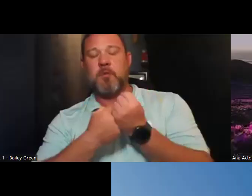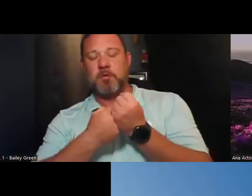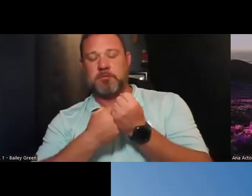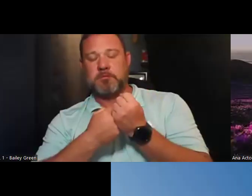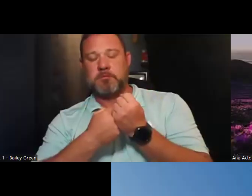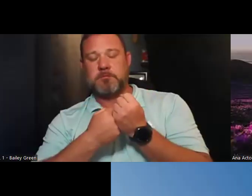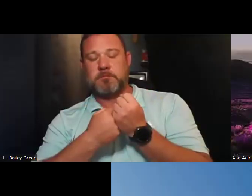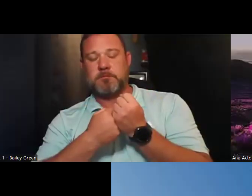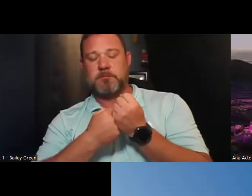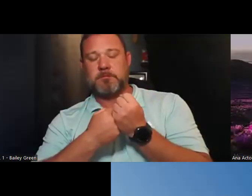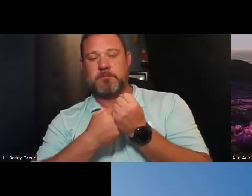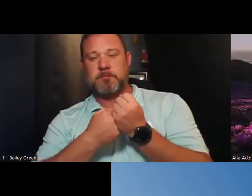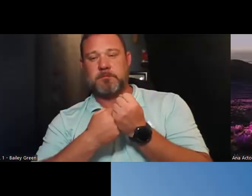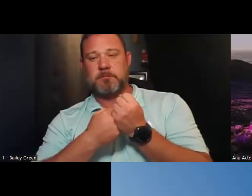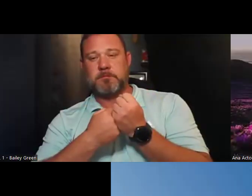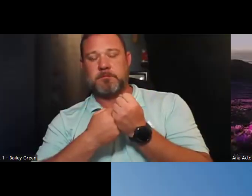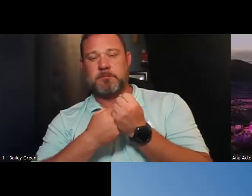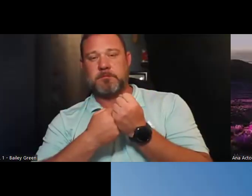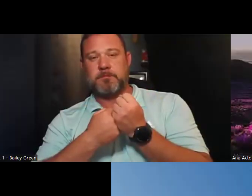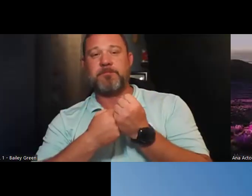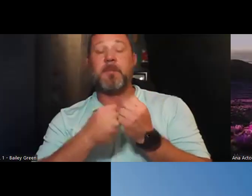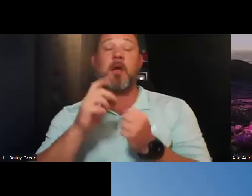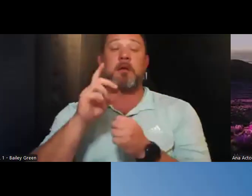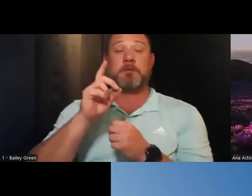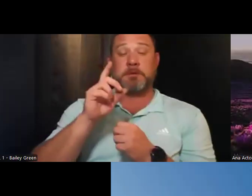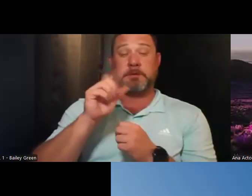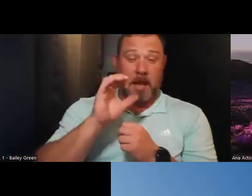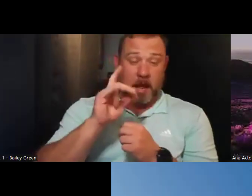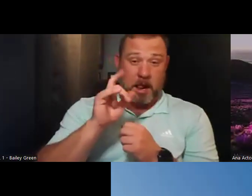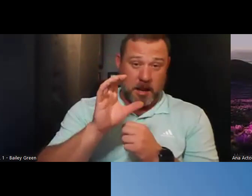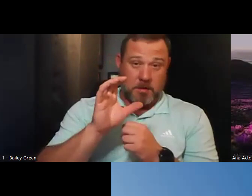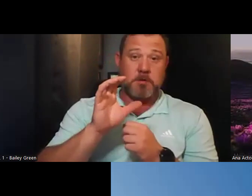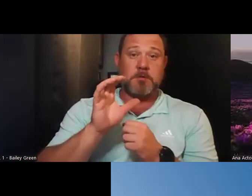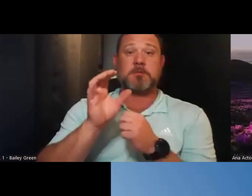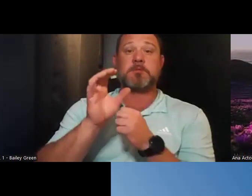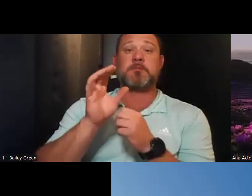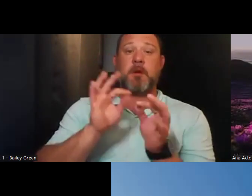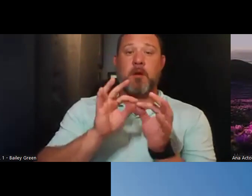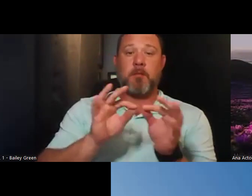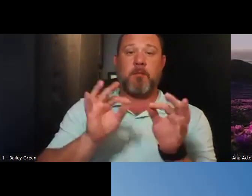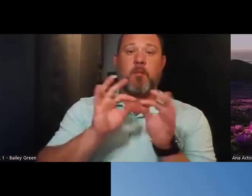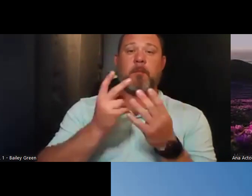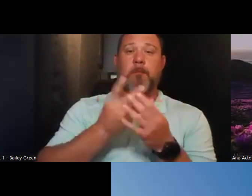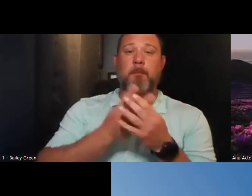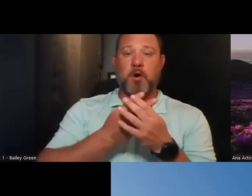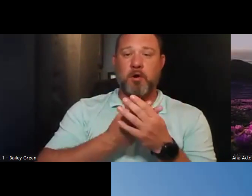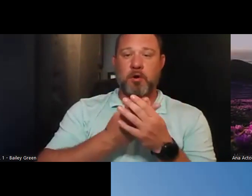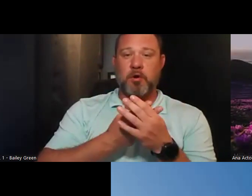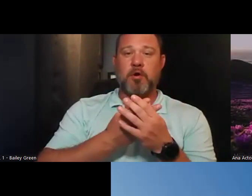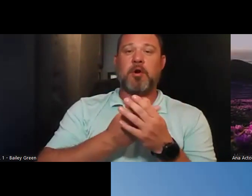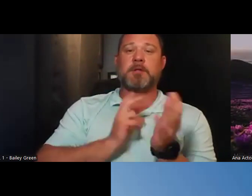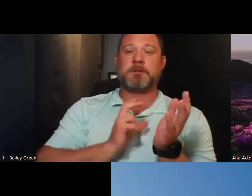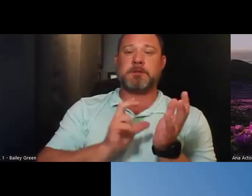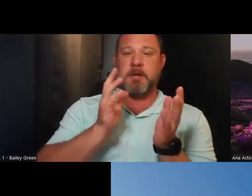needs. The DACLAC has also been a critical partner and